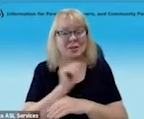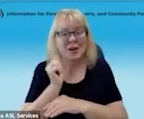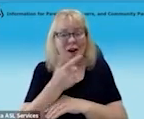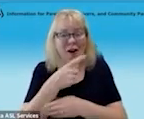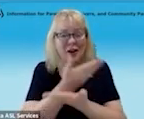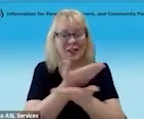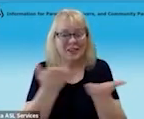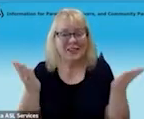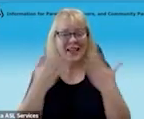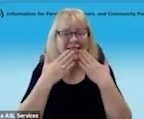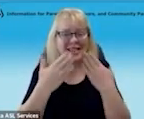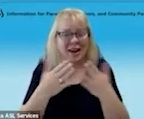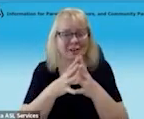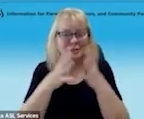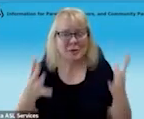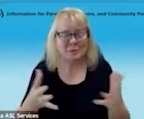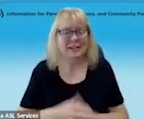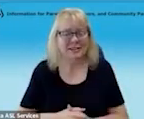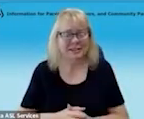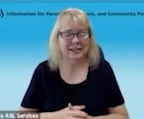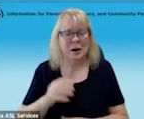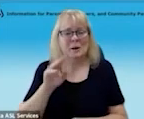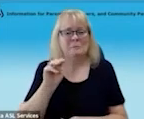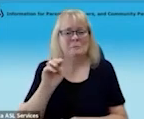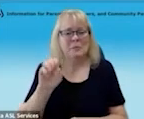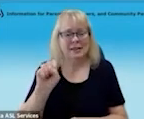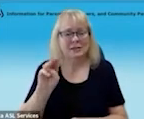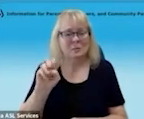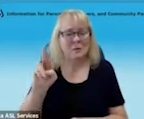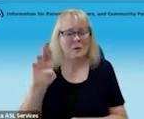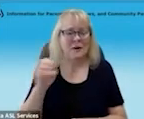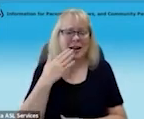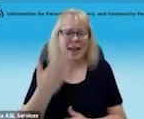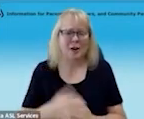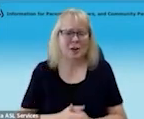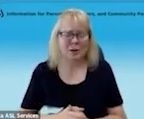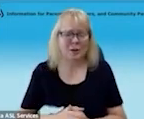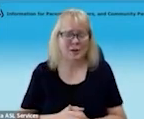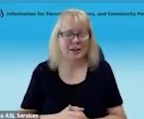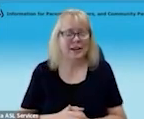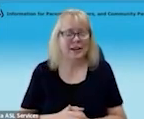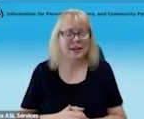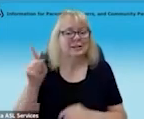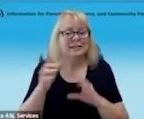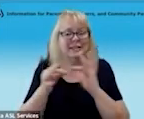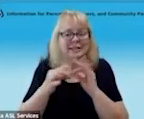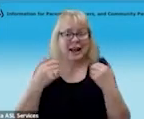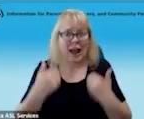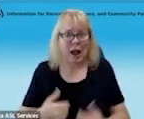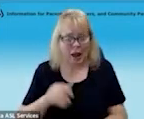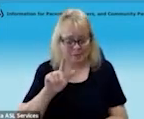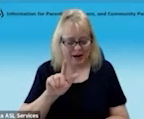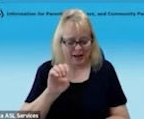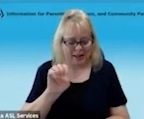As she said, I am Leandris LaBird, and I get the pleasure and the privilege of working with